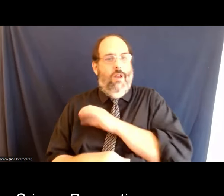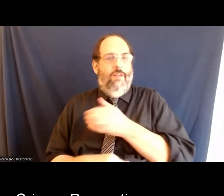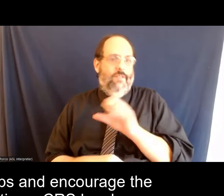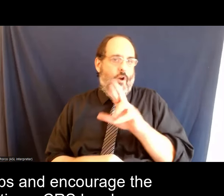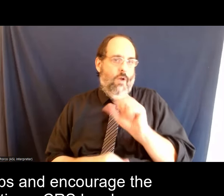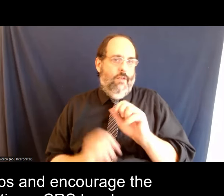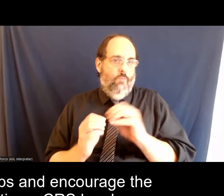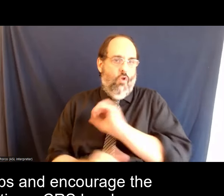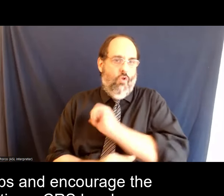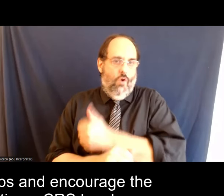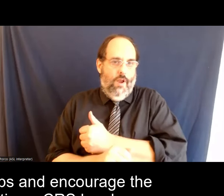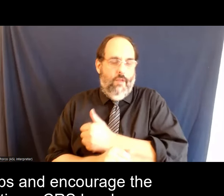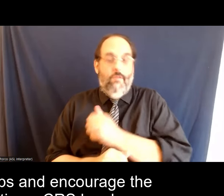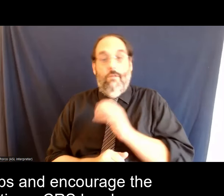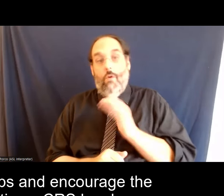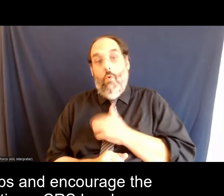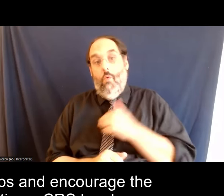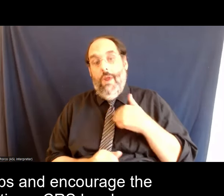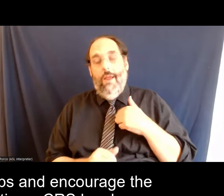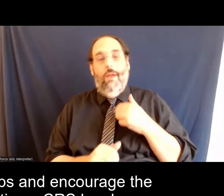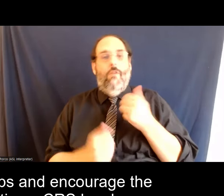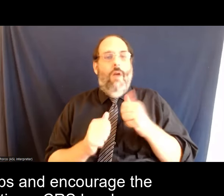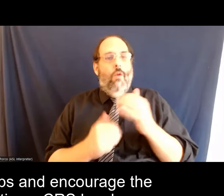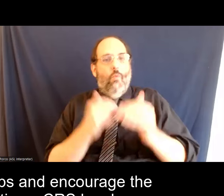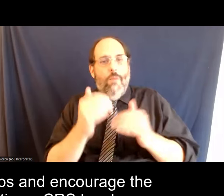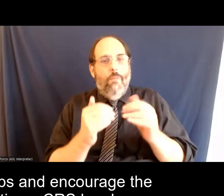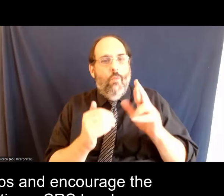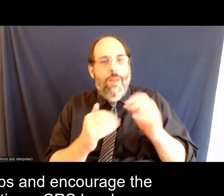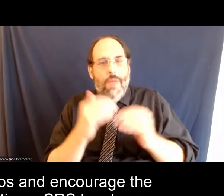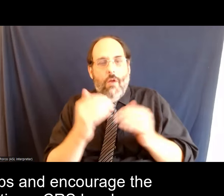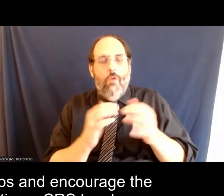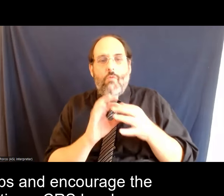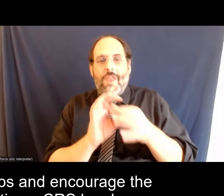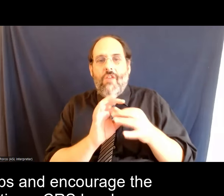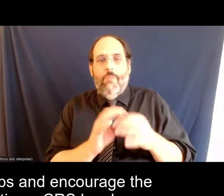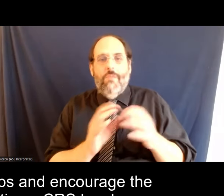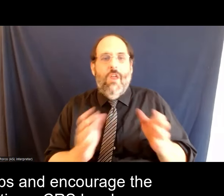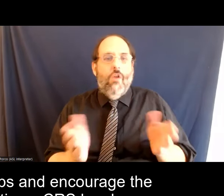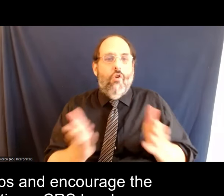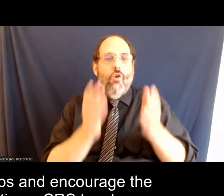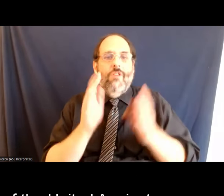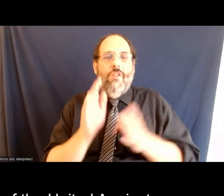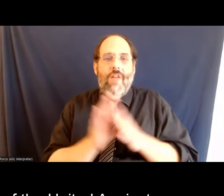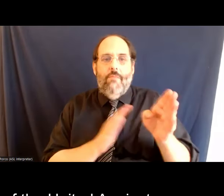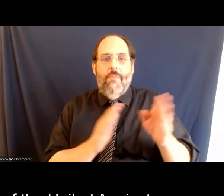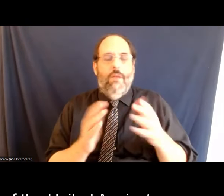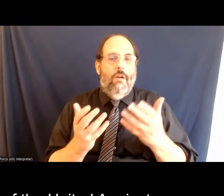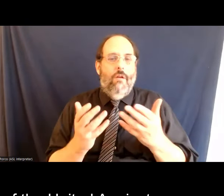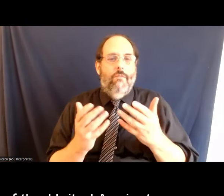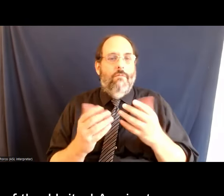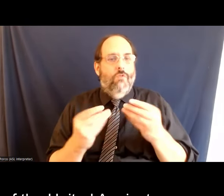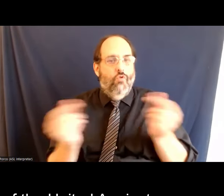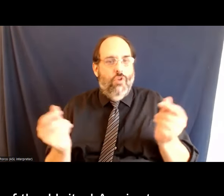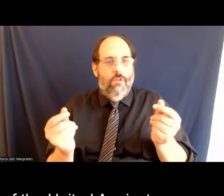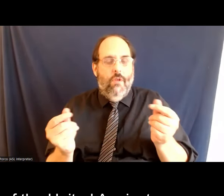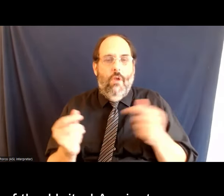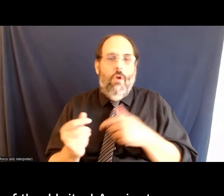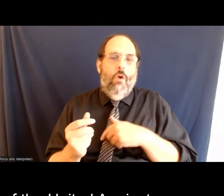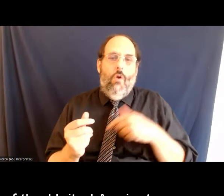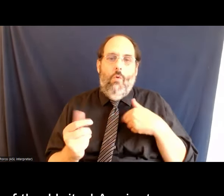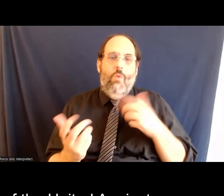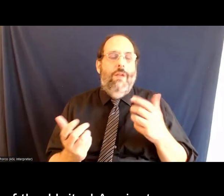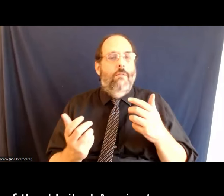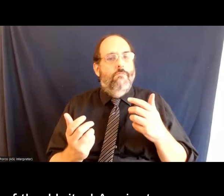in conflict to help rebuild relationships and encourage the development of local solutions. CRS has been an important partner in many of the United Against